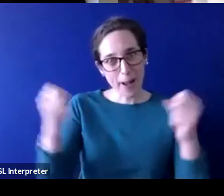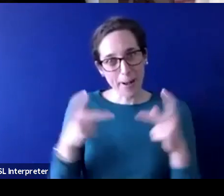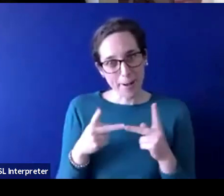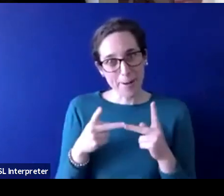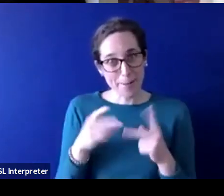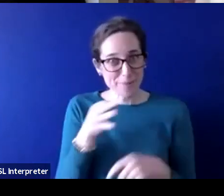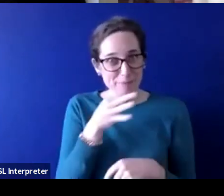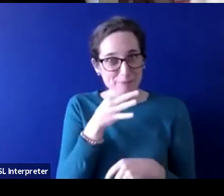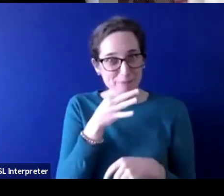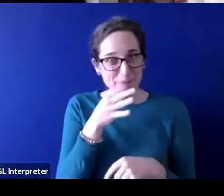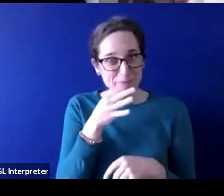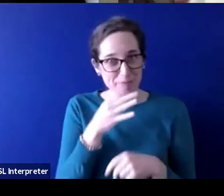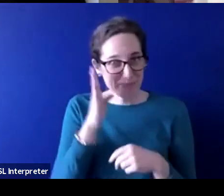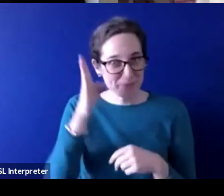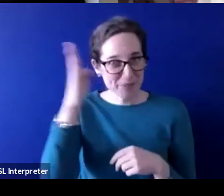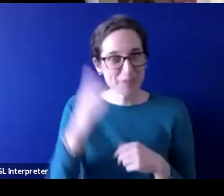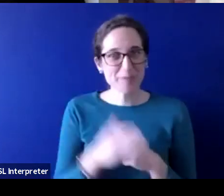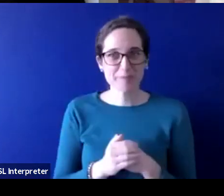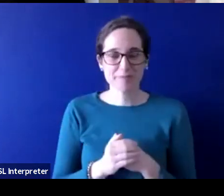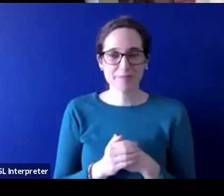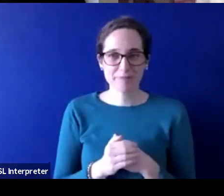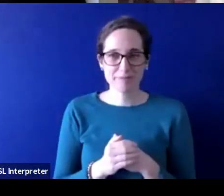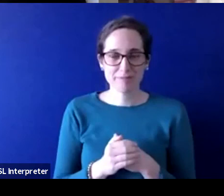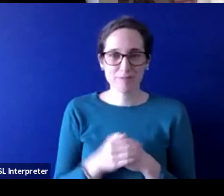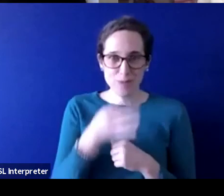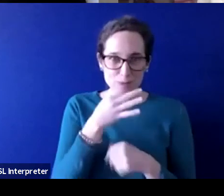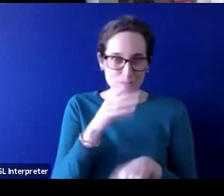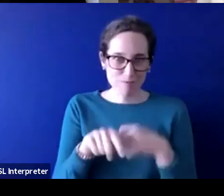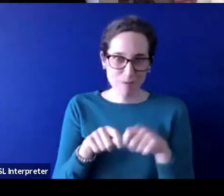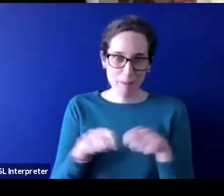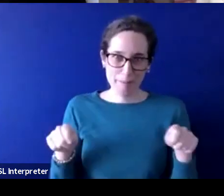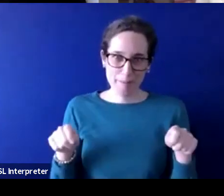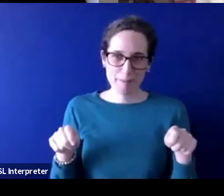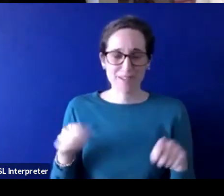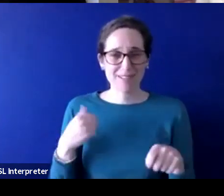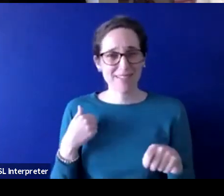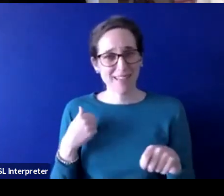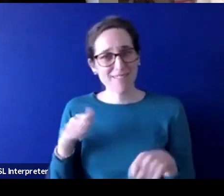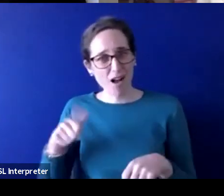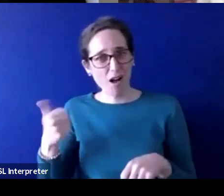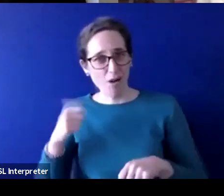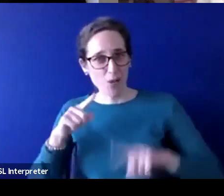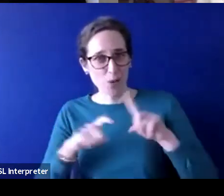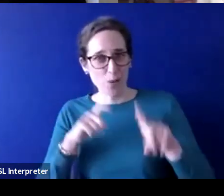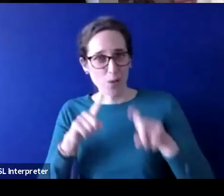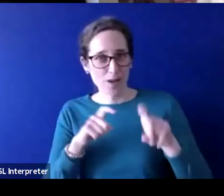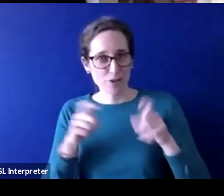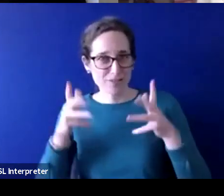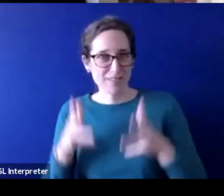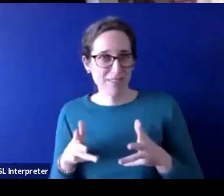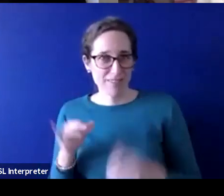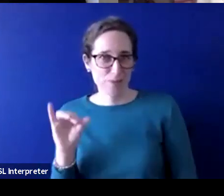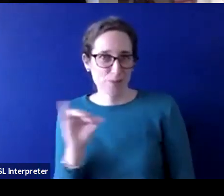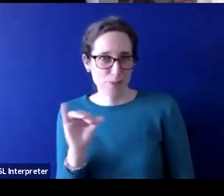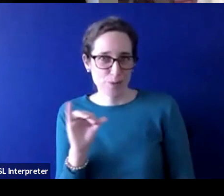have you back. A couple of things as we wrap. There were lots of other questions too, and I feel that what I'd